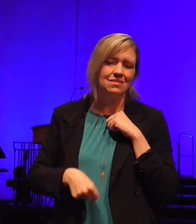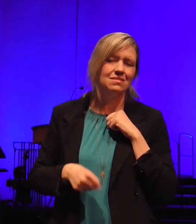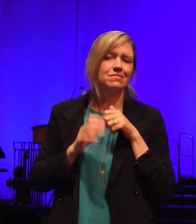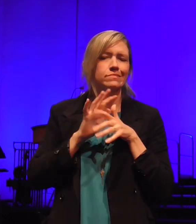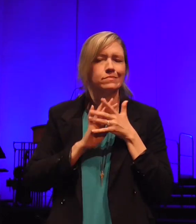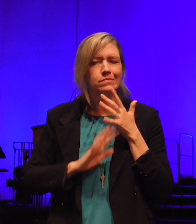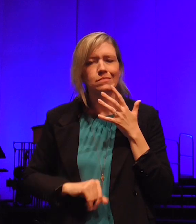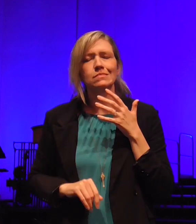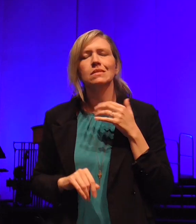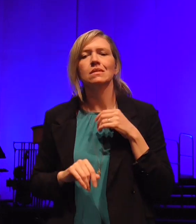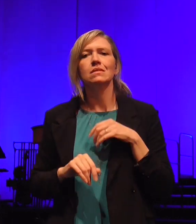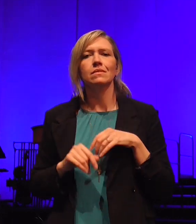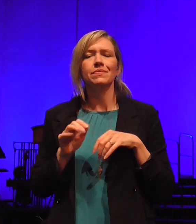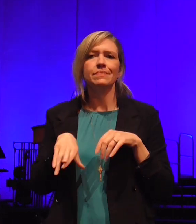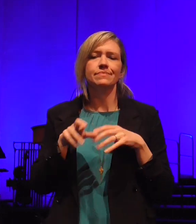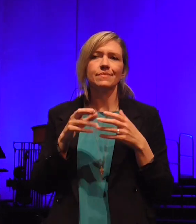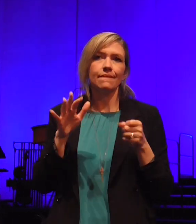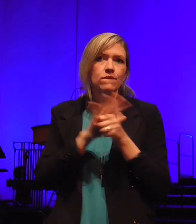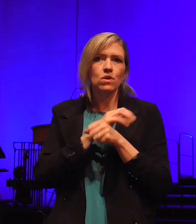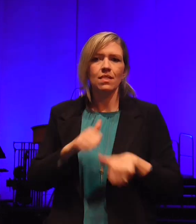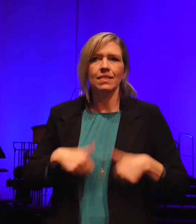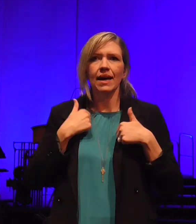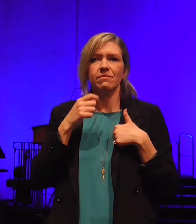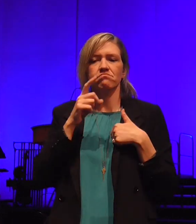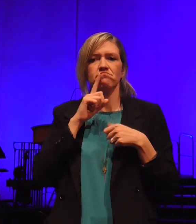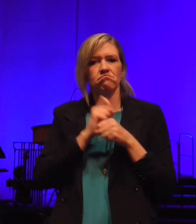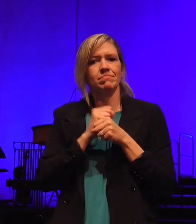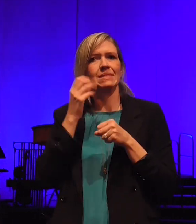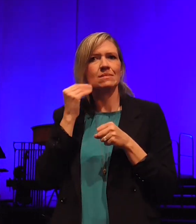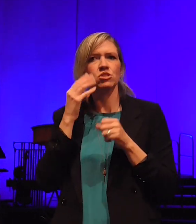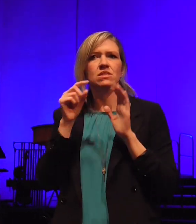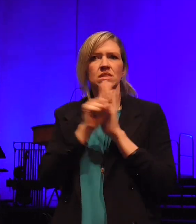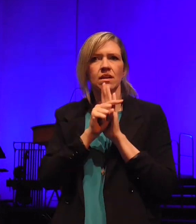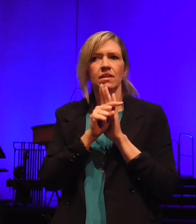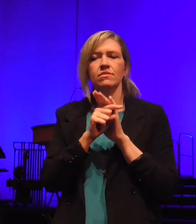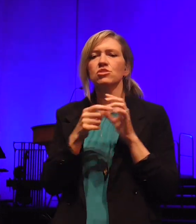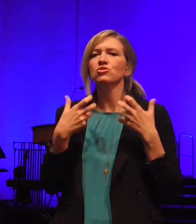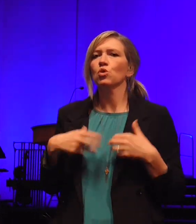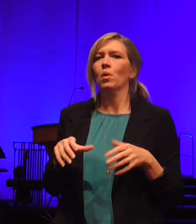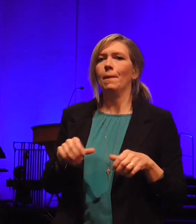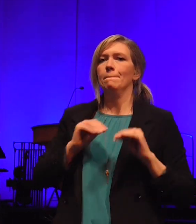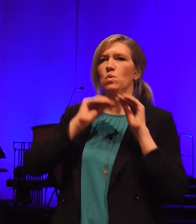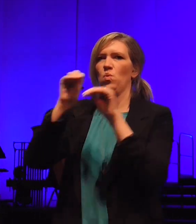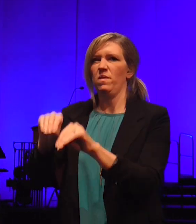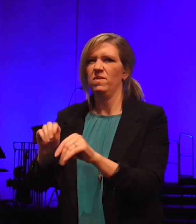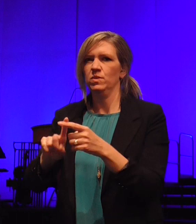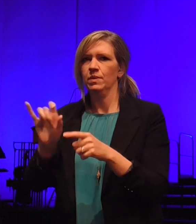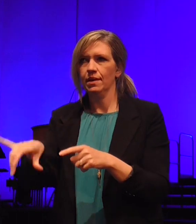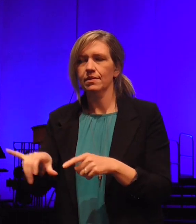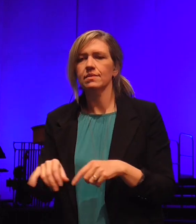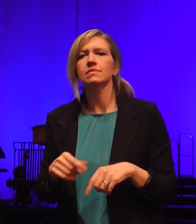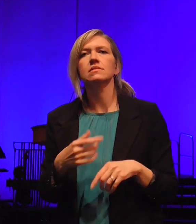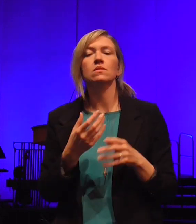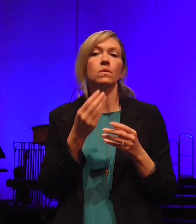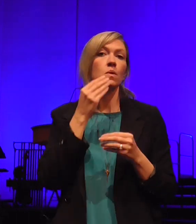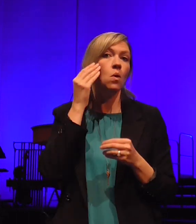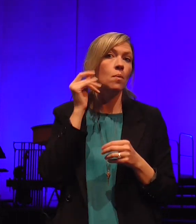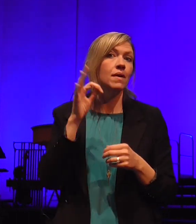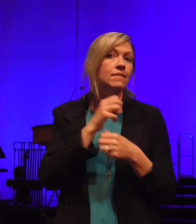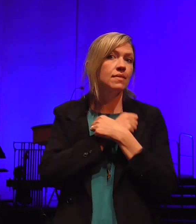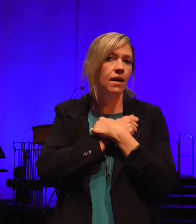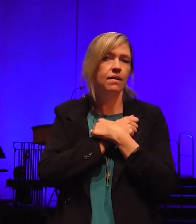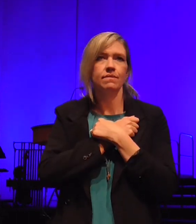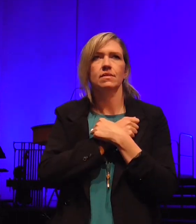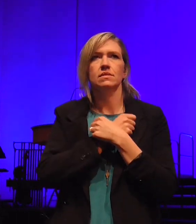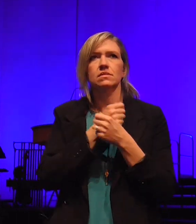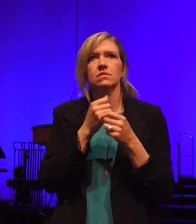living a full life. You just don't want to move in there. You want to get back to the home of love that is the place for all of our hearts and learn to